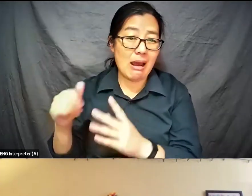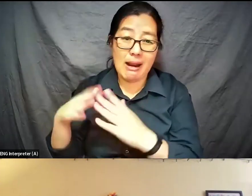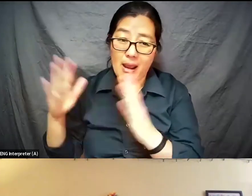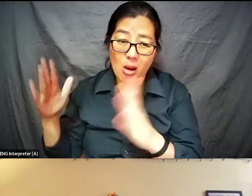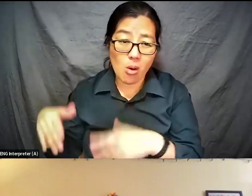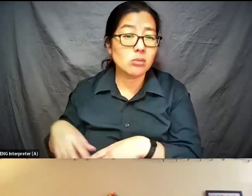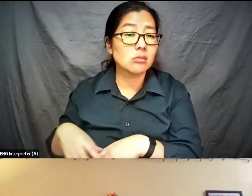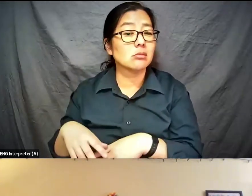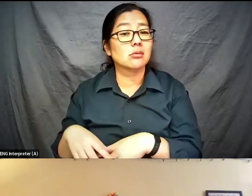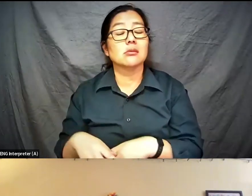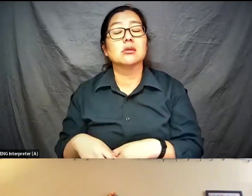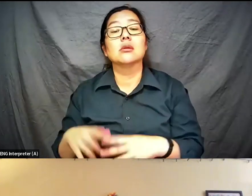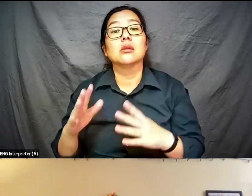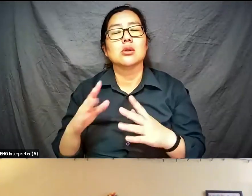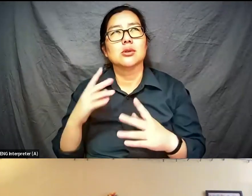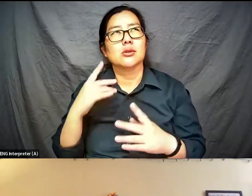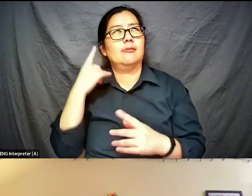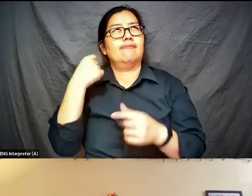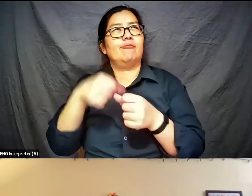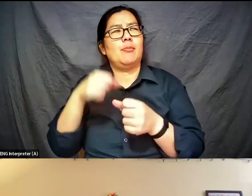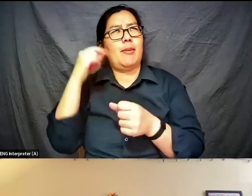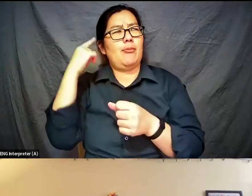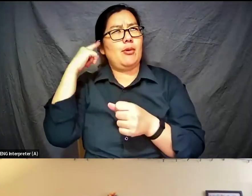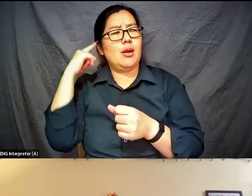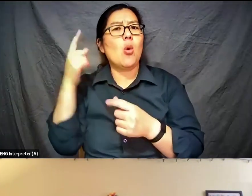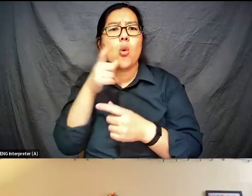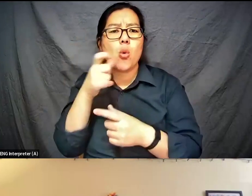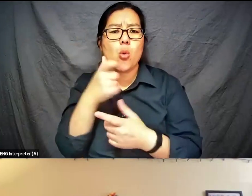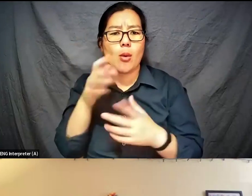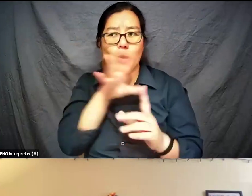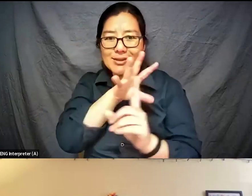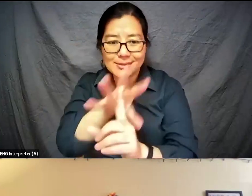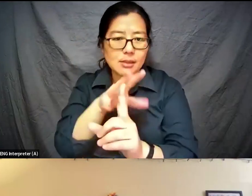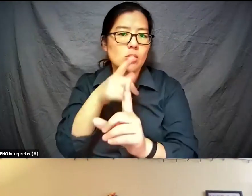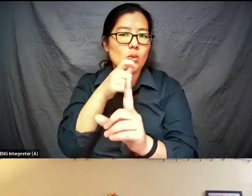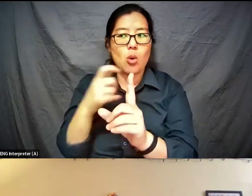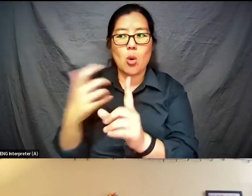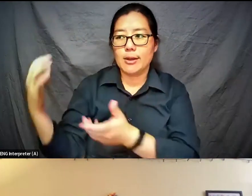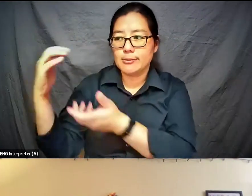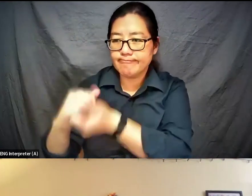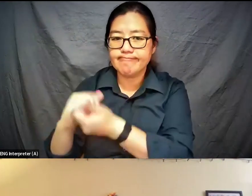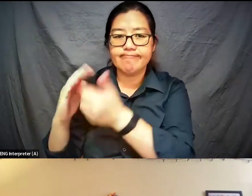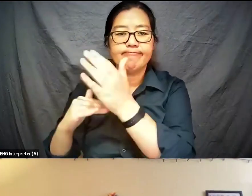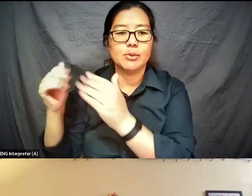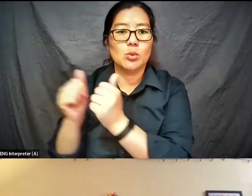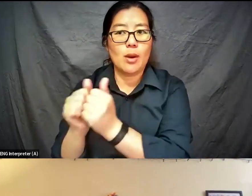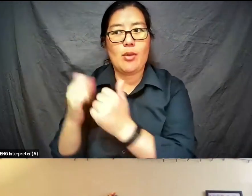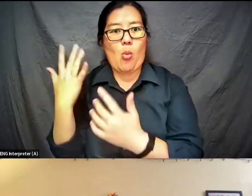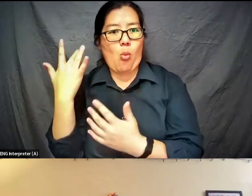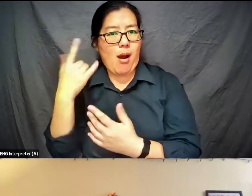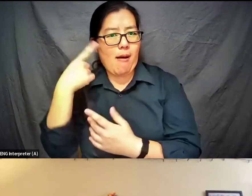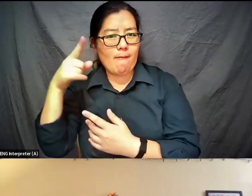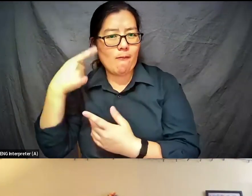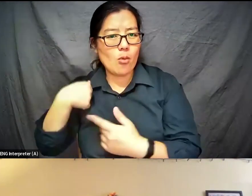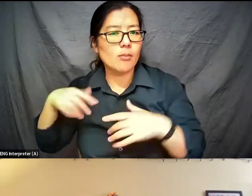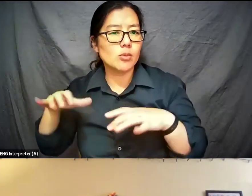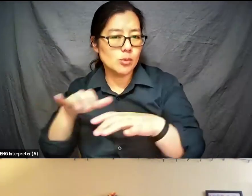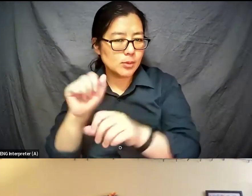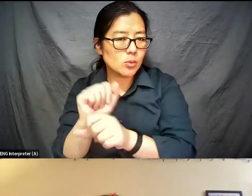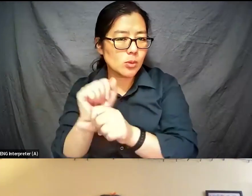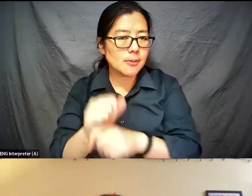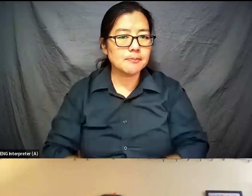core to my life is organizing here in Los Angeles, particularly Koreatown, and